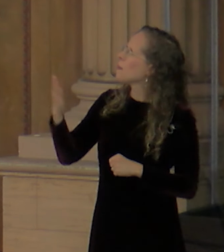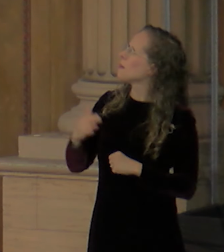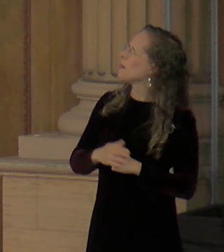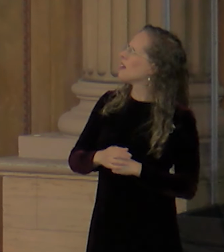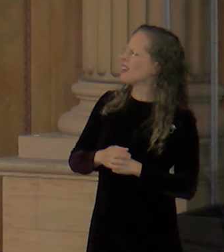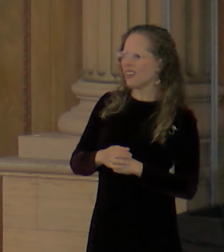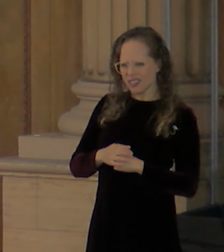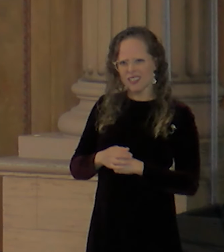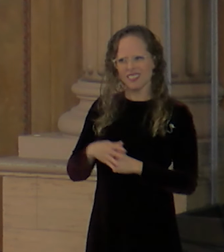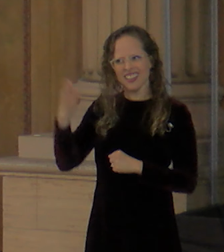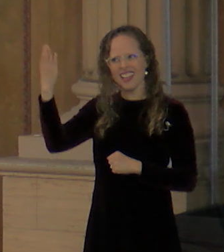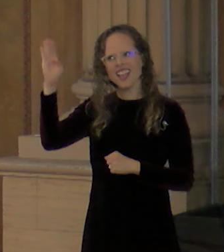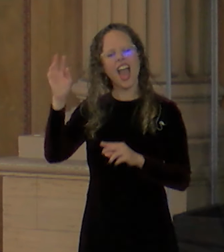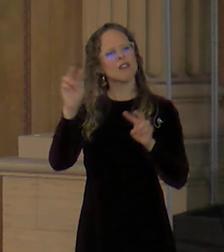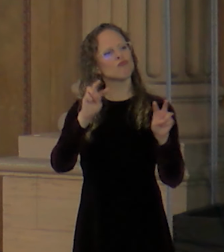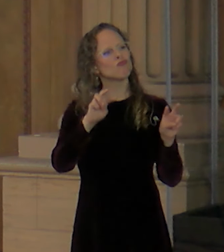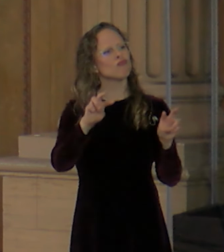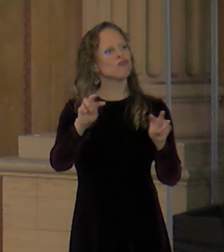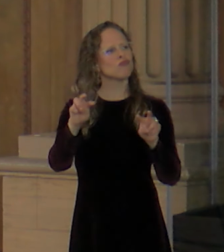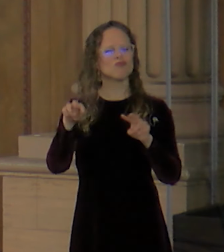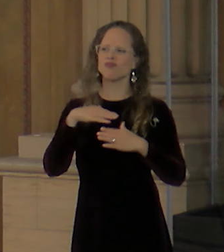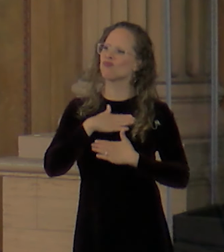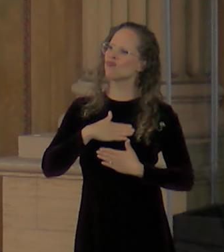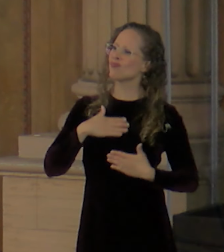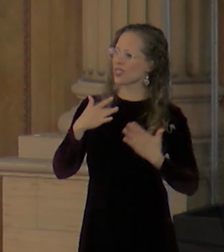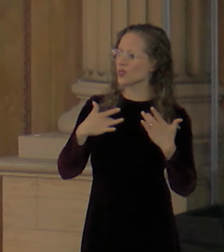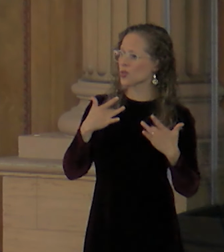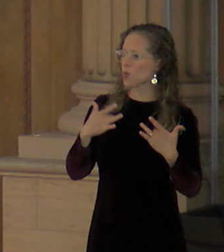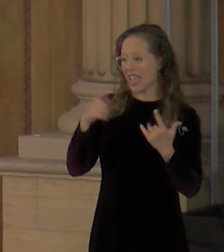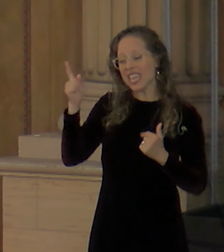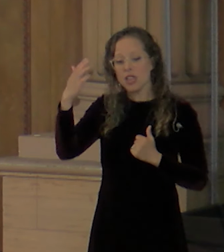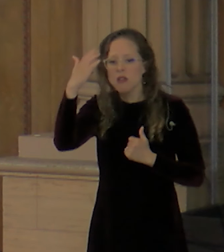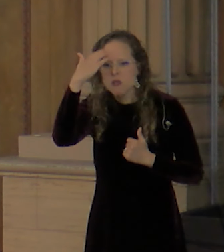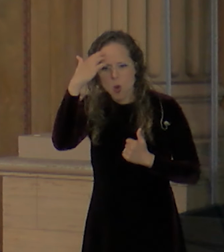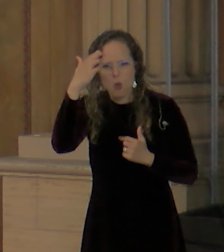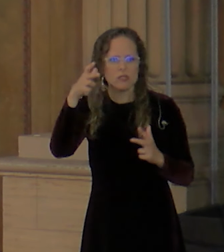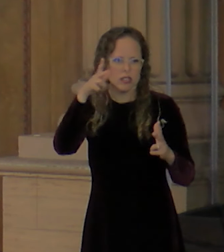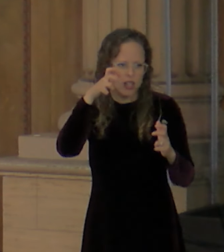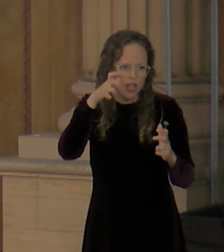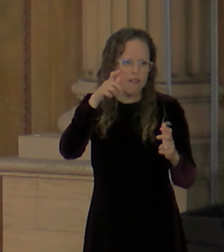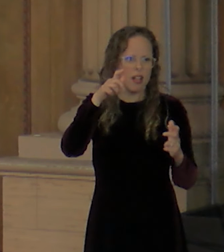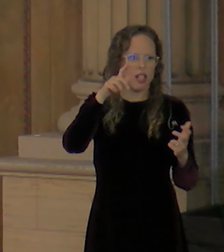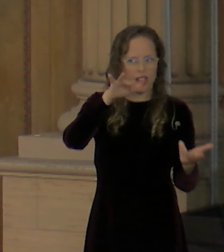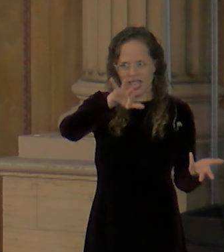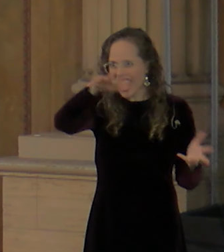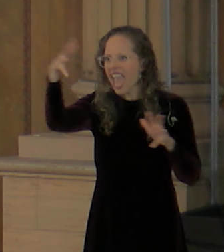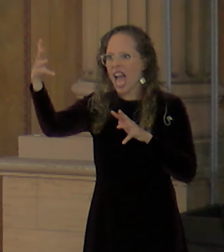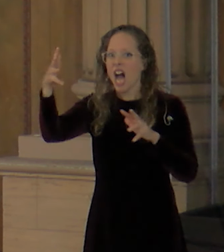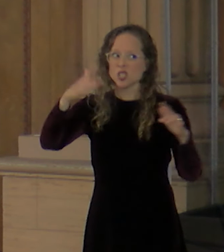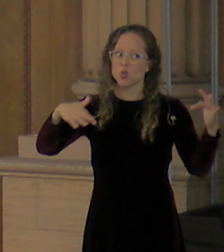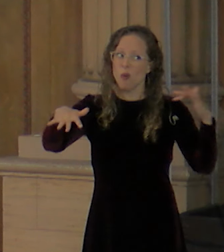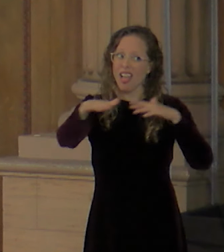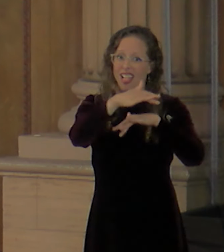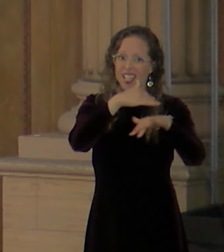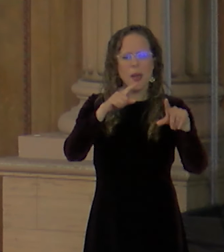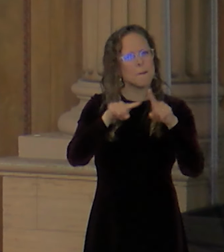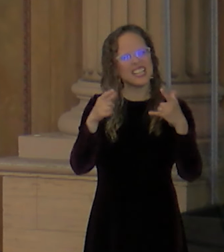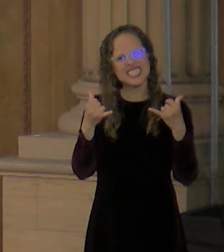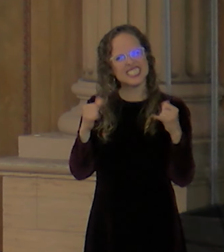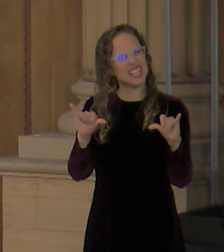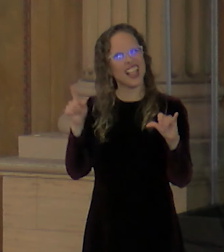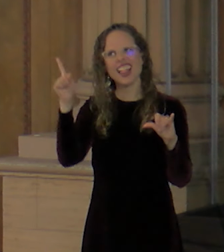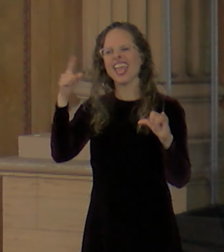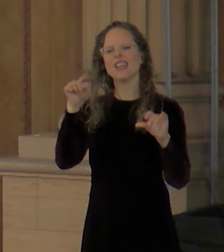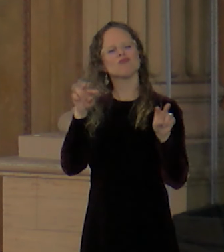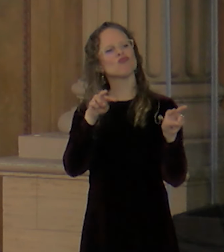God takes joy in his creation, even though he knows that for a time, evil and chaos dwell there. So could we take joy